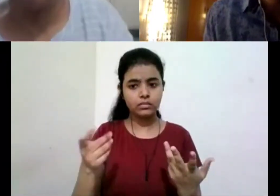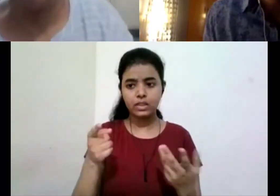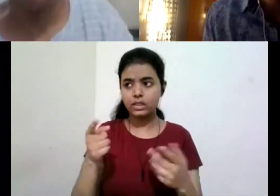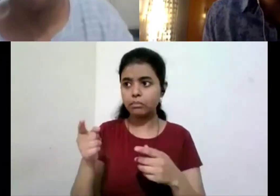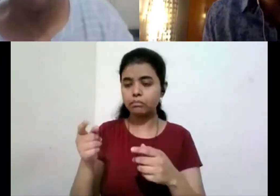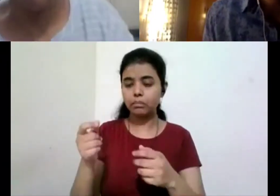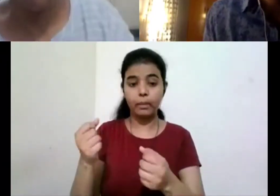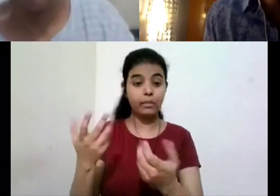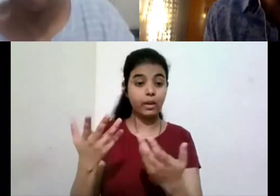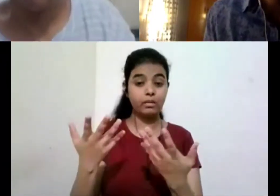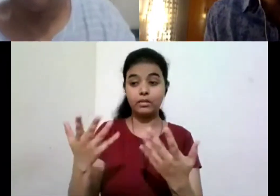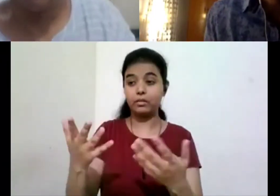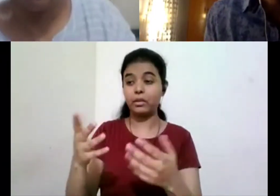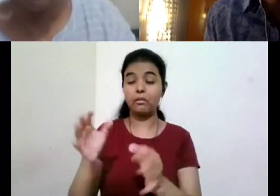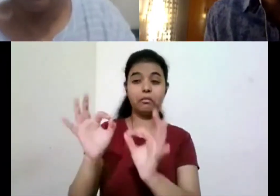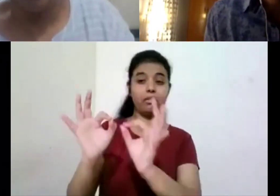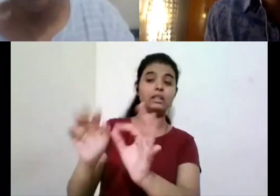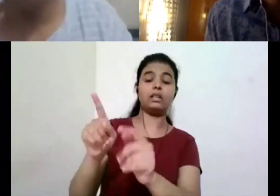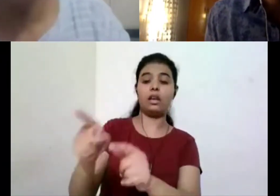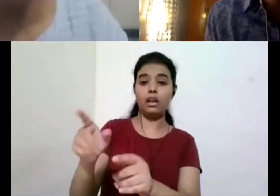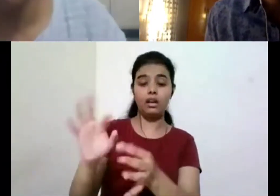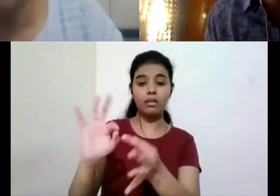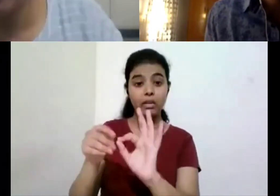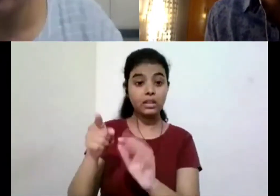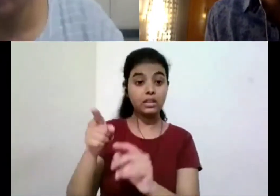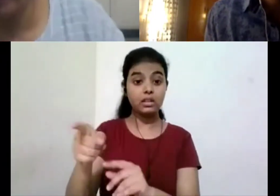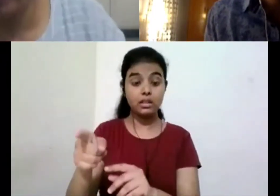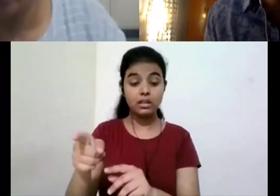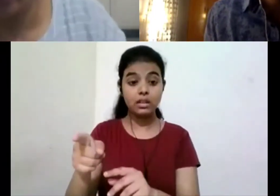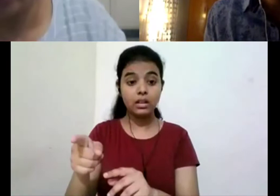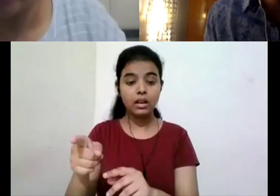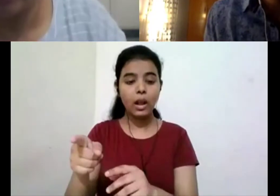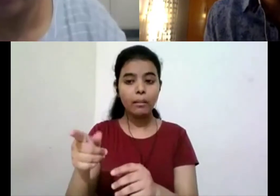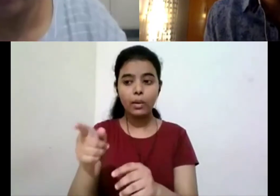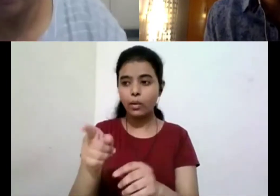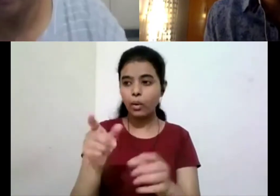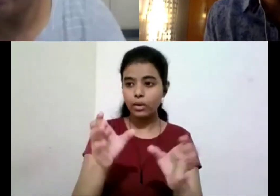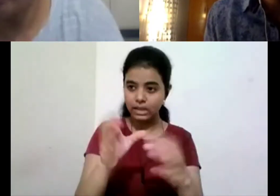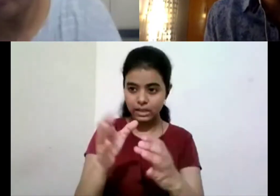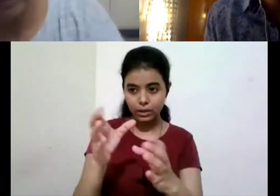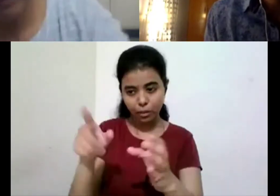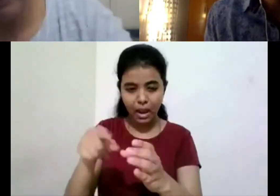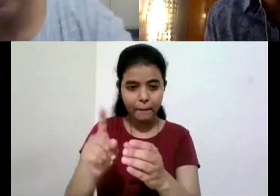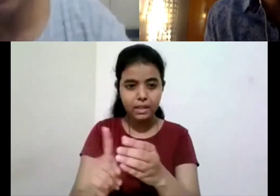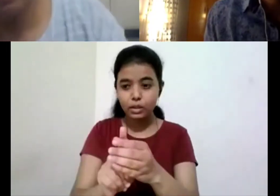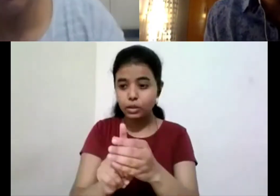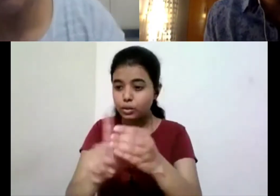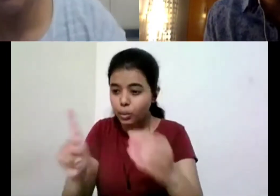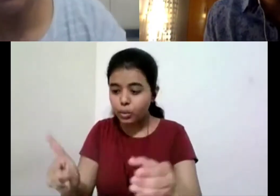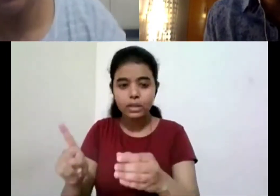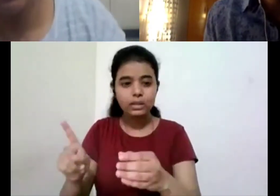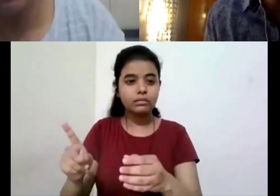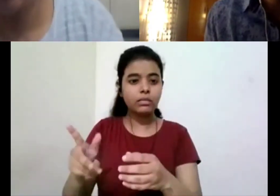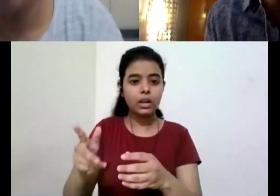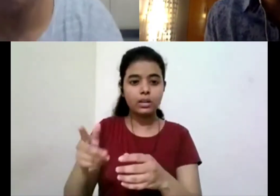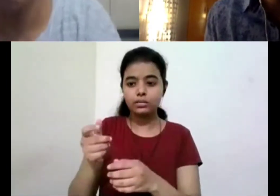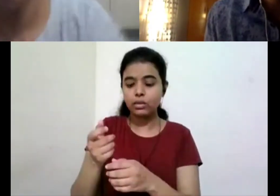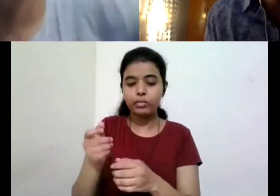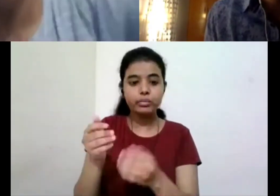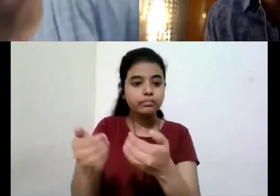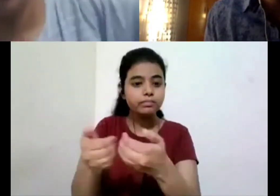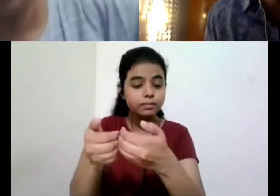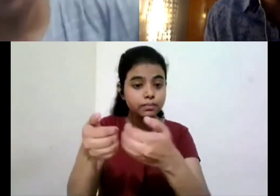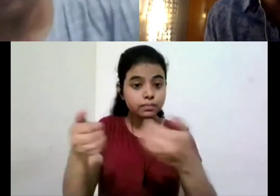prototype, that you have departed from that prototype, the treatment in terms of discrimination was